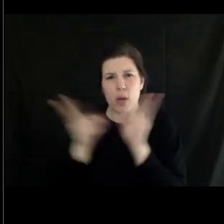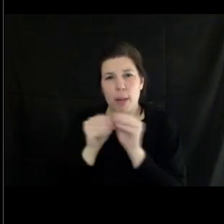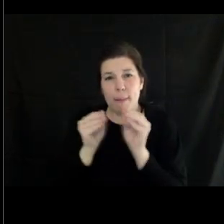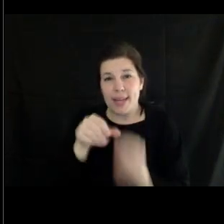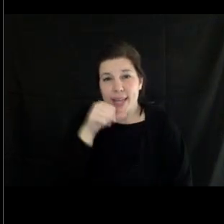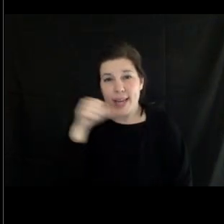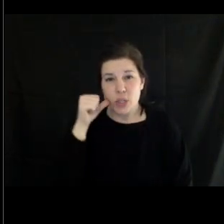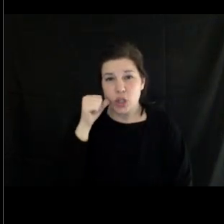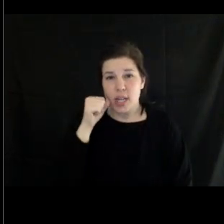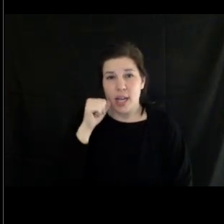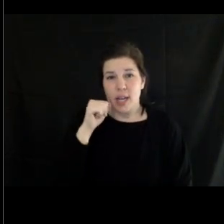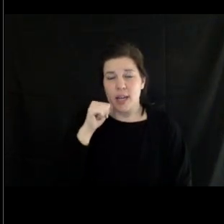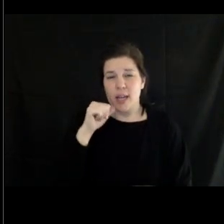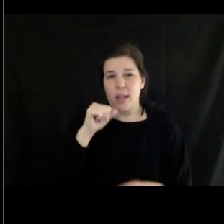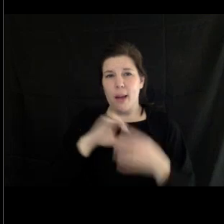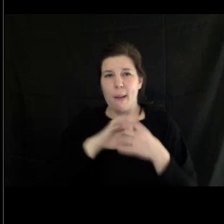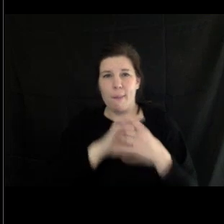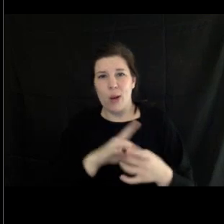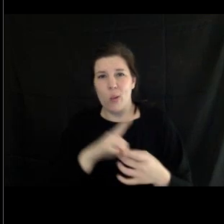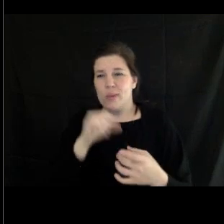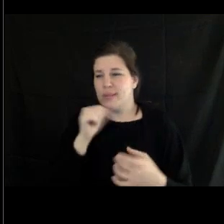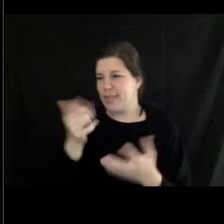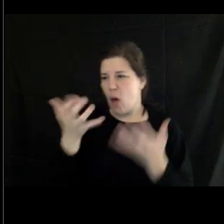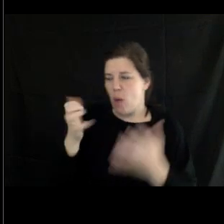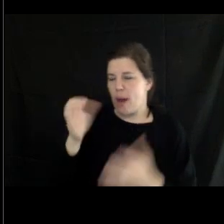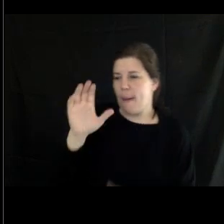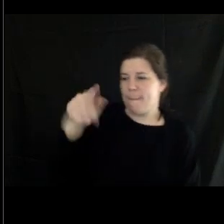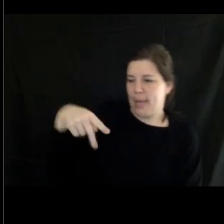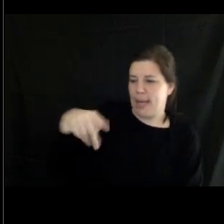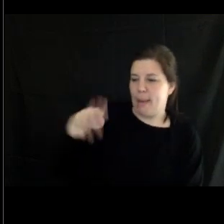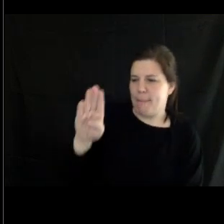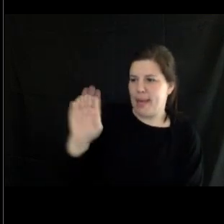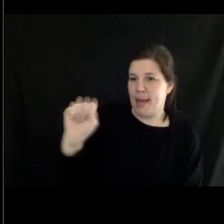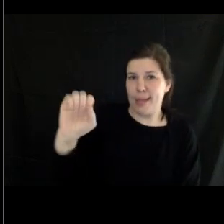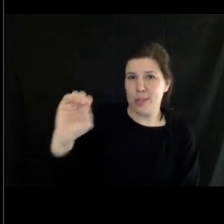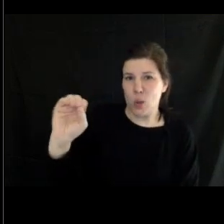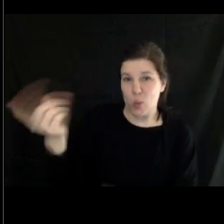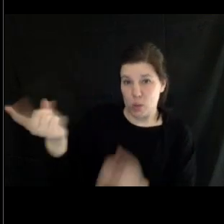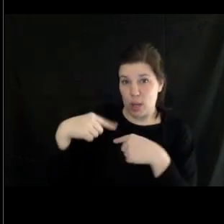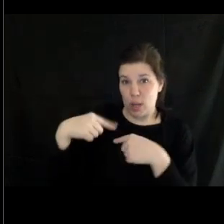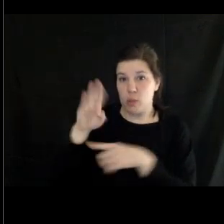on not wanting PPSO to come into Boynton Beach. And